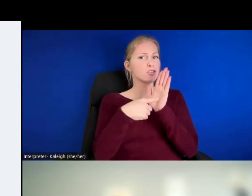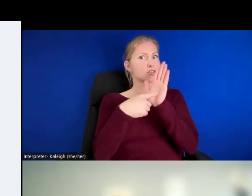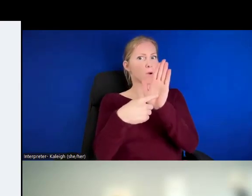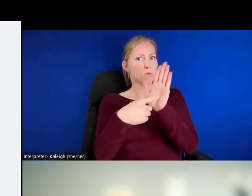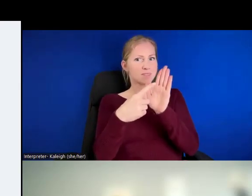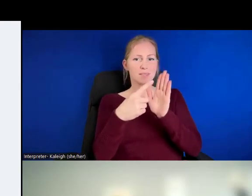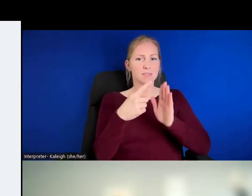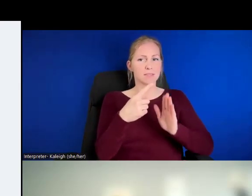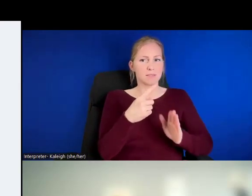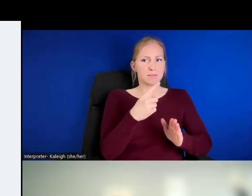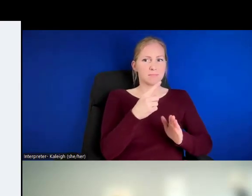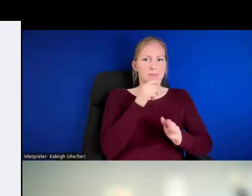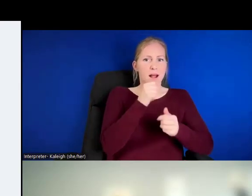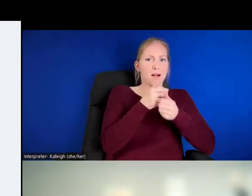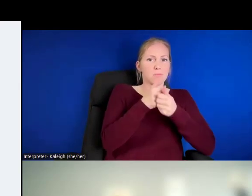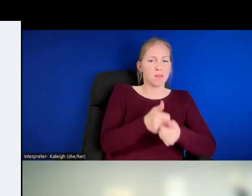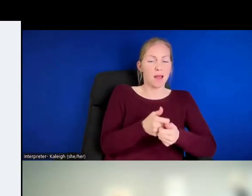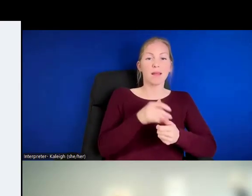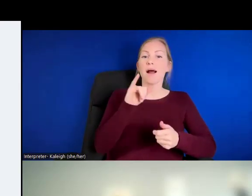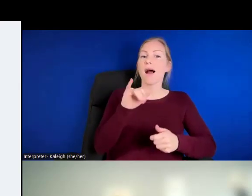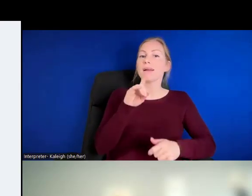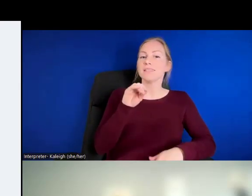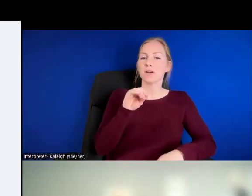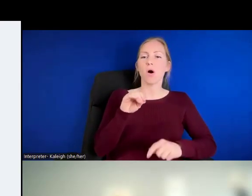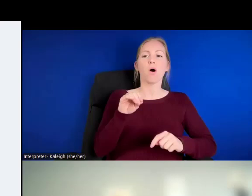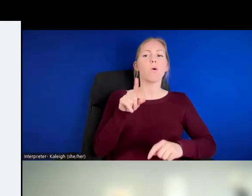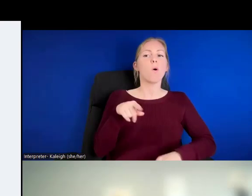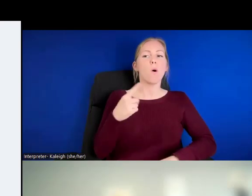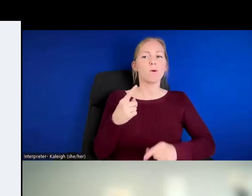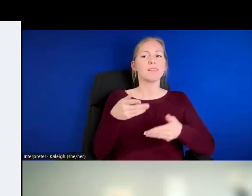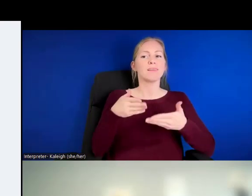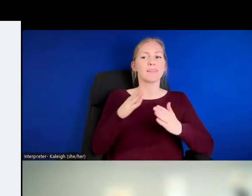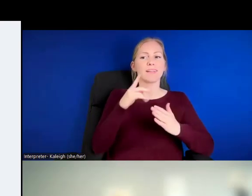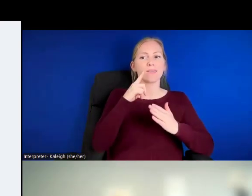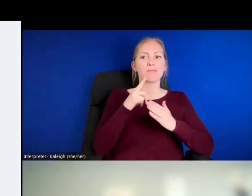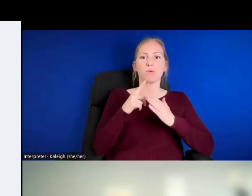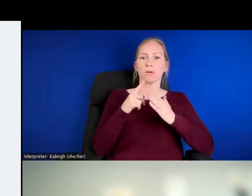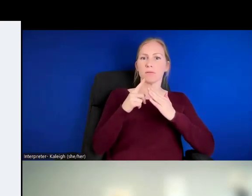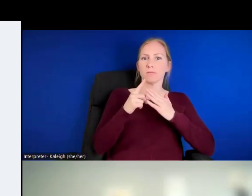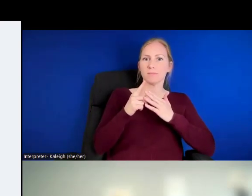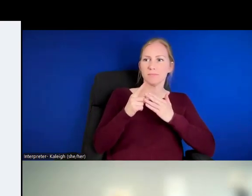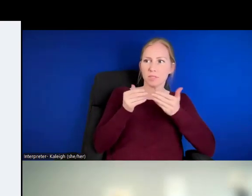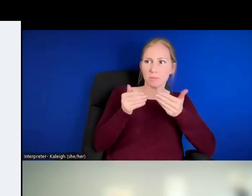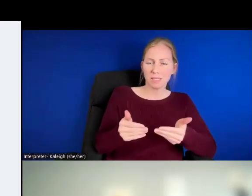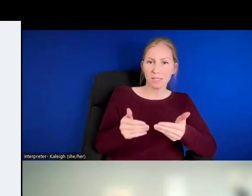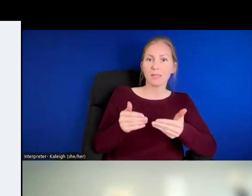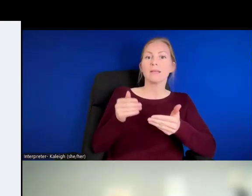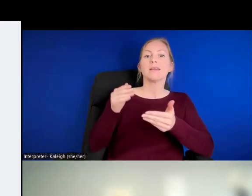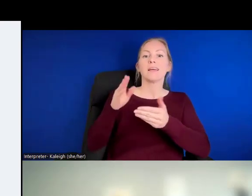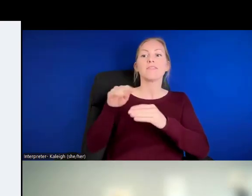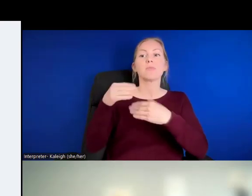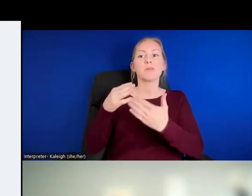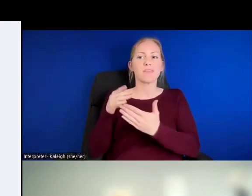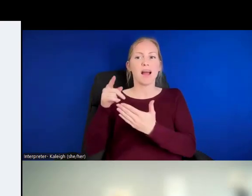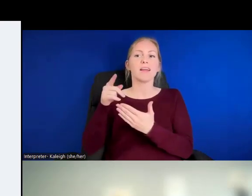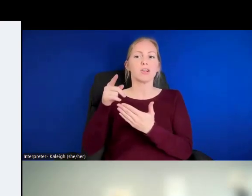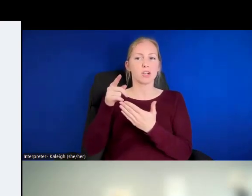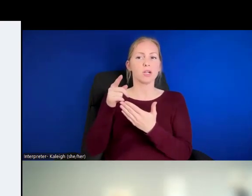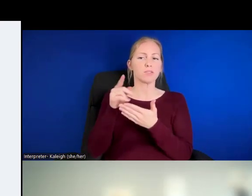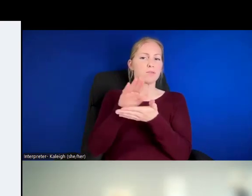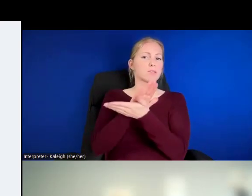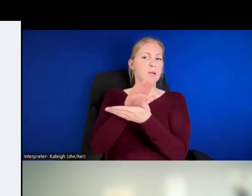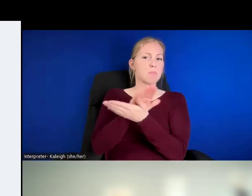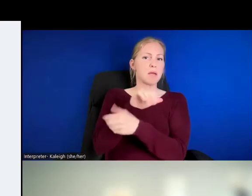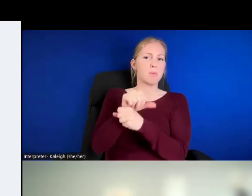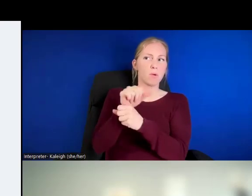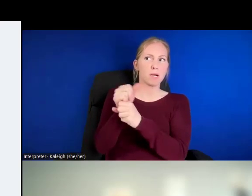that an IDO can only be initiated if the provider submits paperwork for adjudication of incapacity and